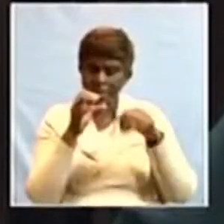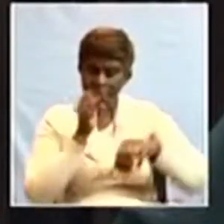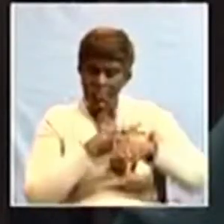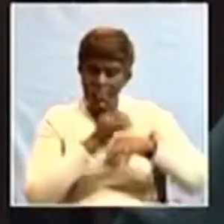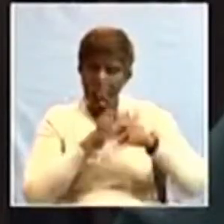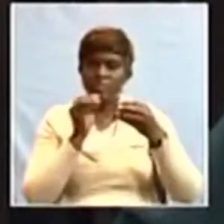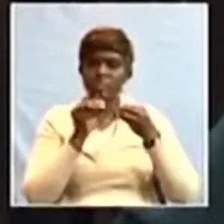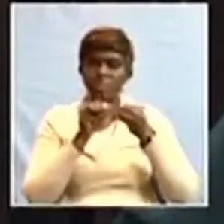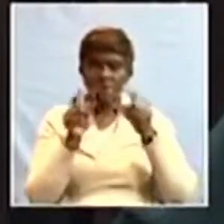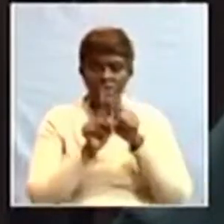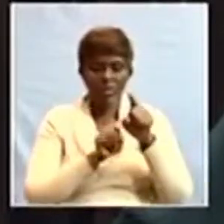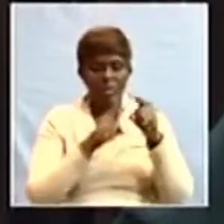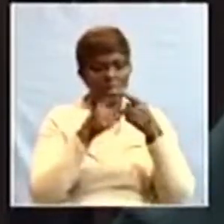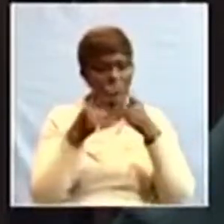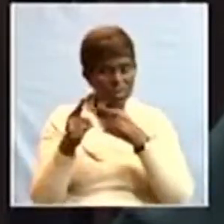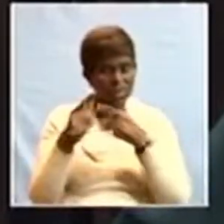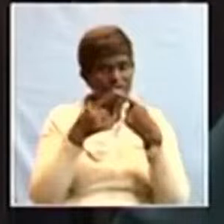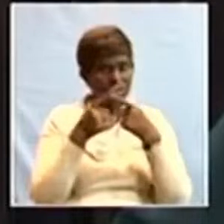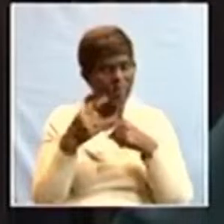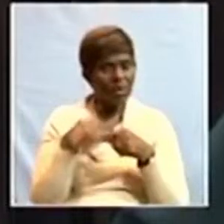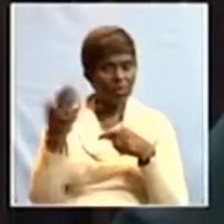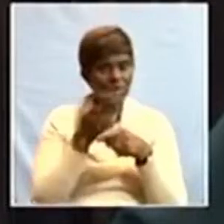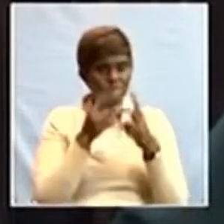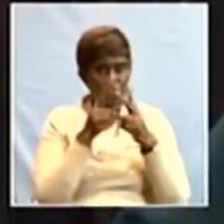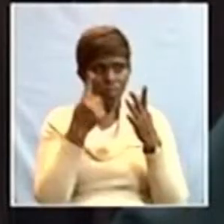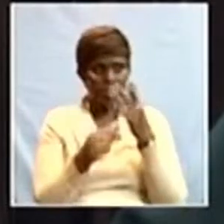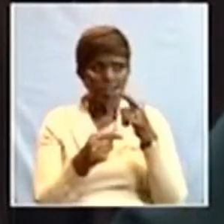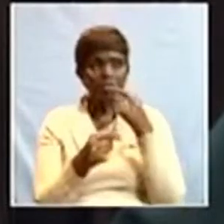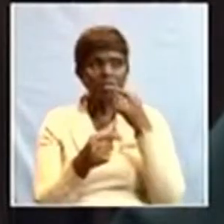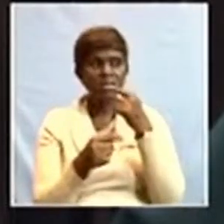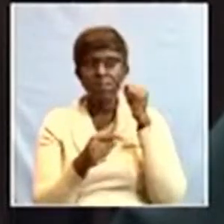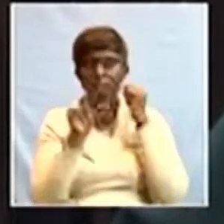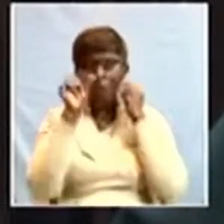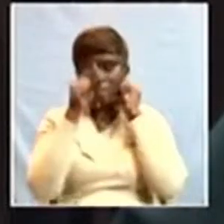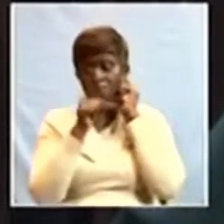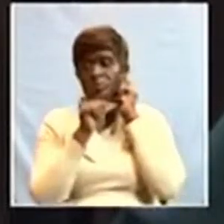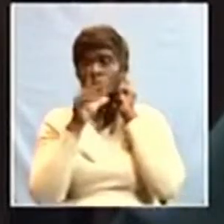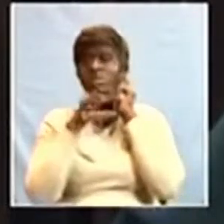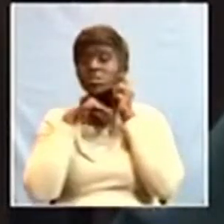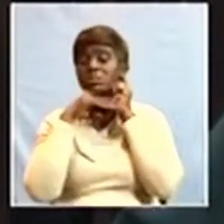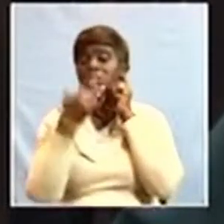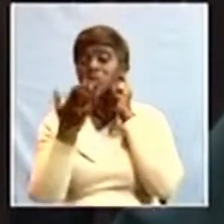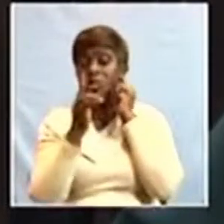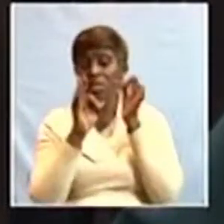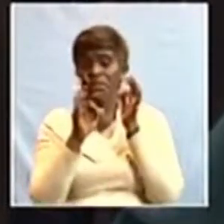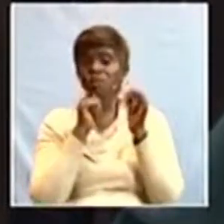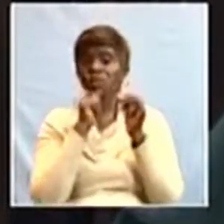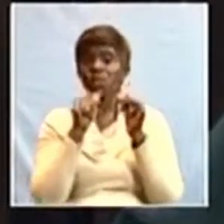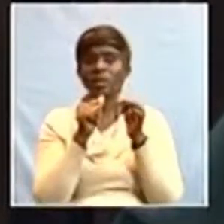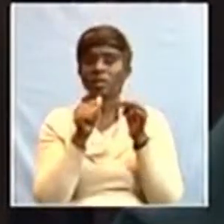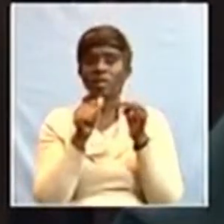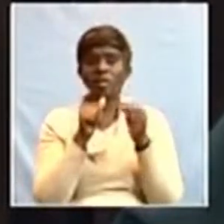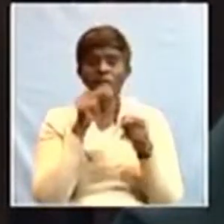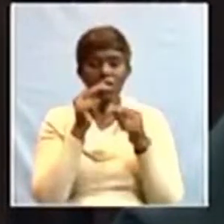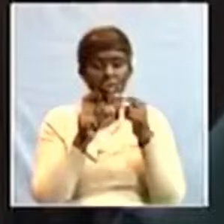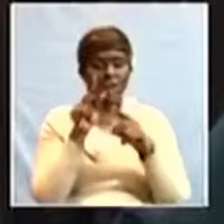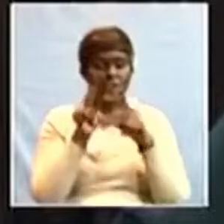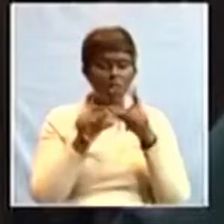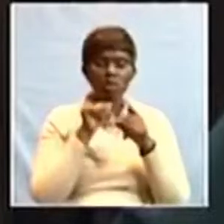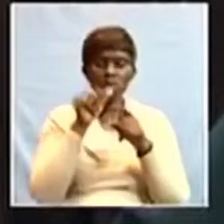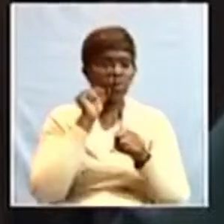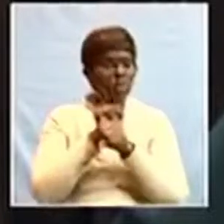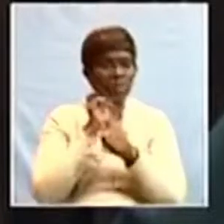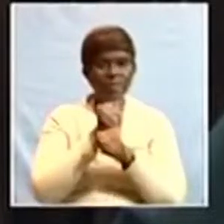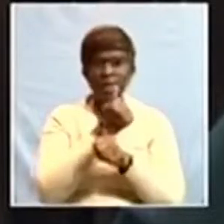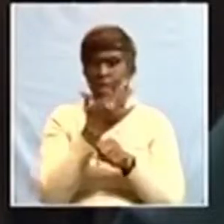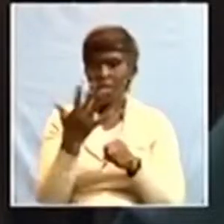investments vary or differ. So to say the money was not enough, if it's not simply people not doing